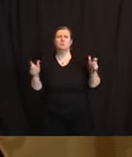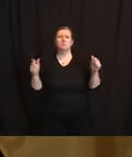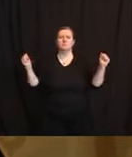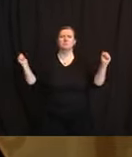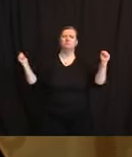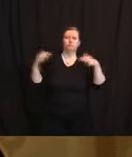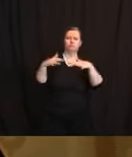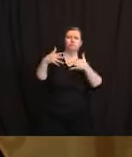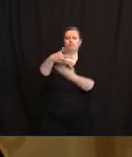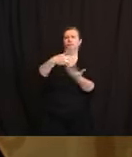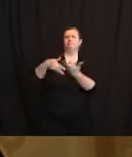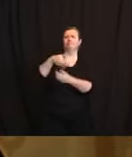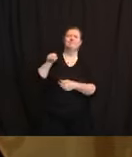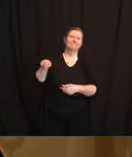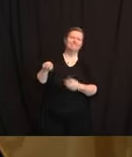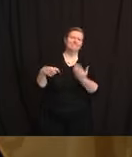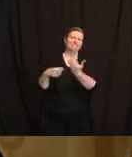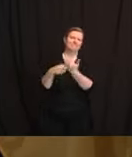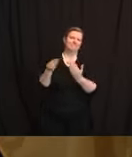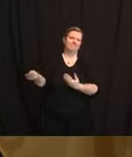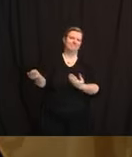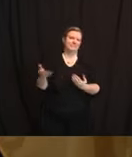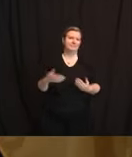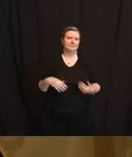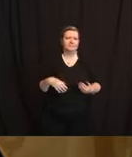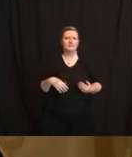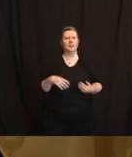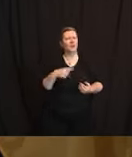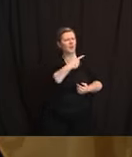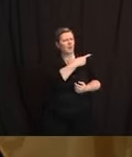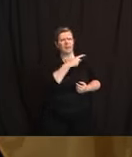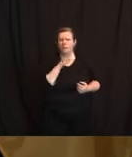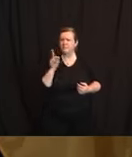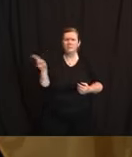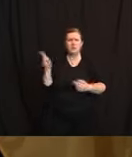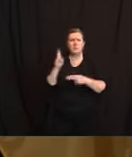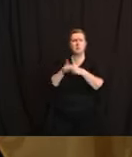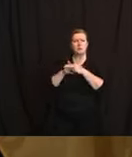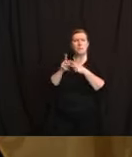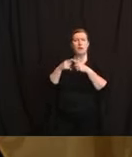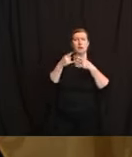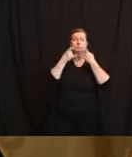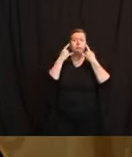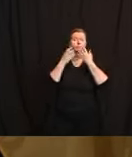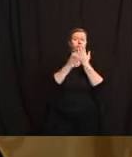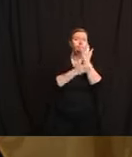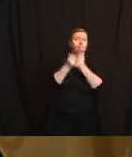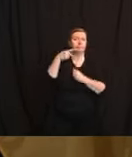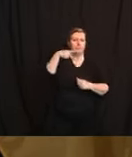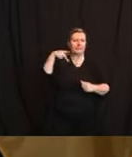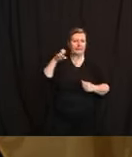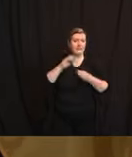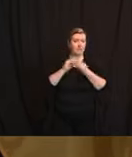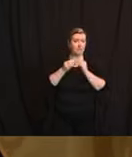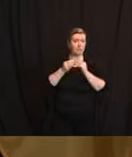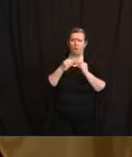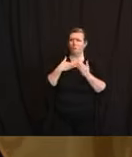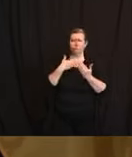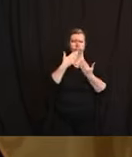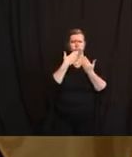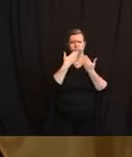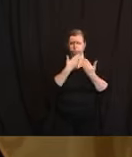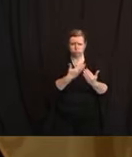since you mentioned the benchmark that we've hit with regard to PPE, it's a good time to also thank, and he happens to be